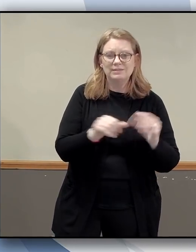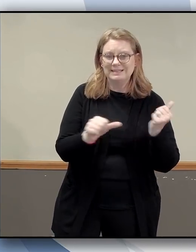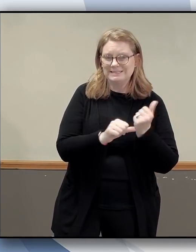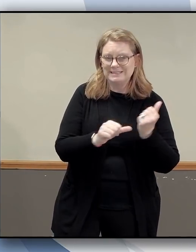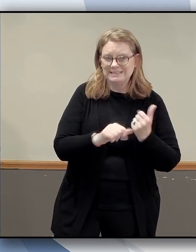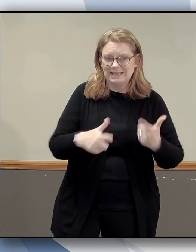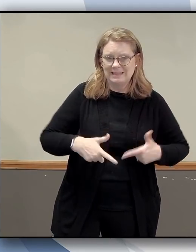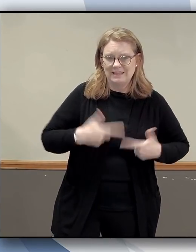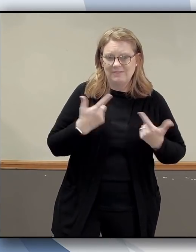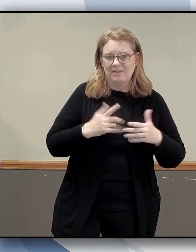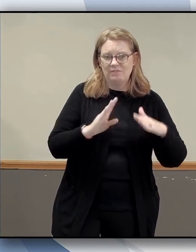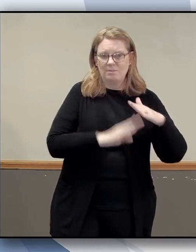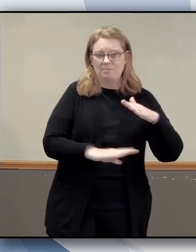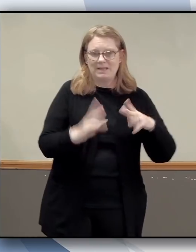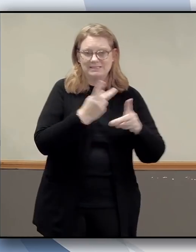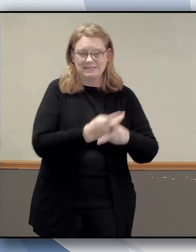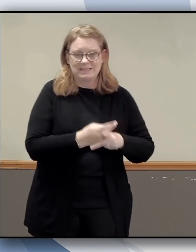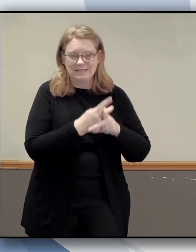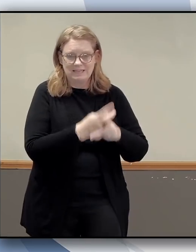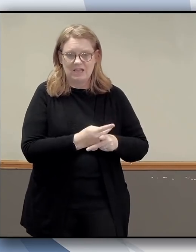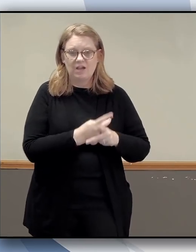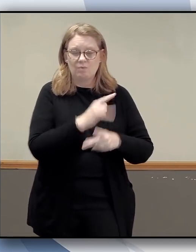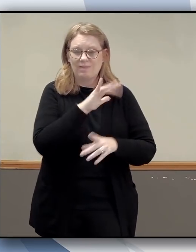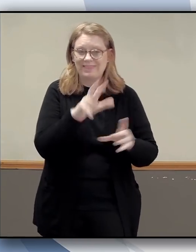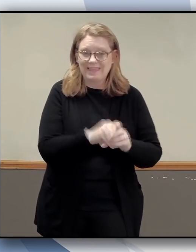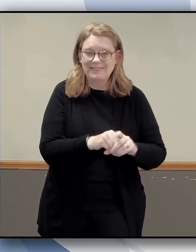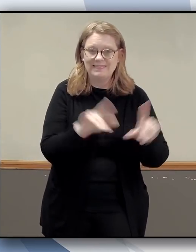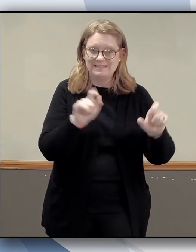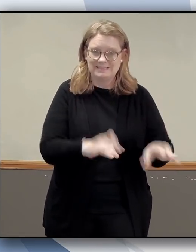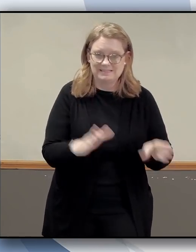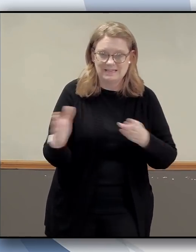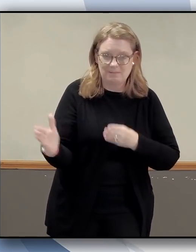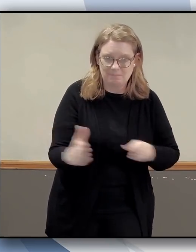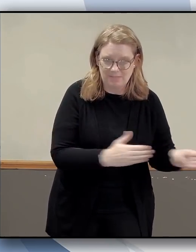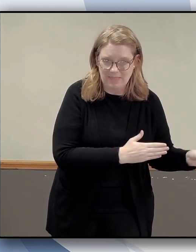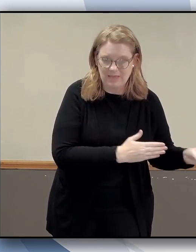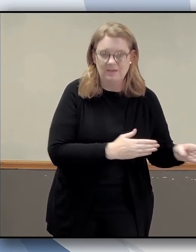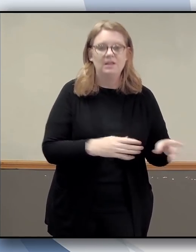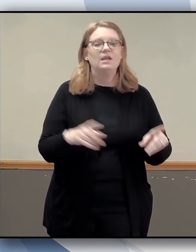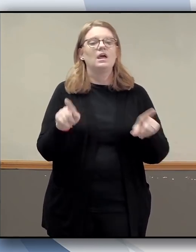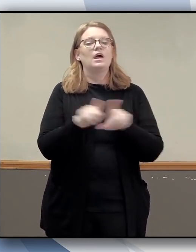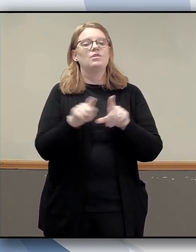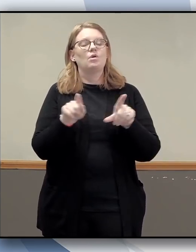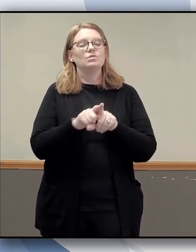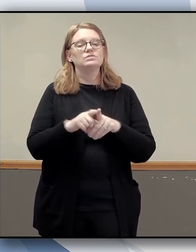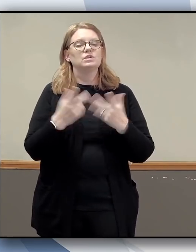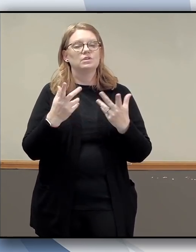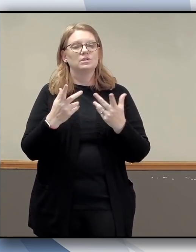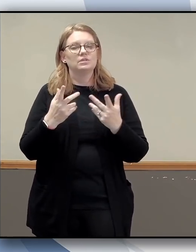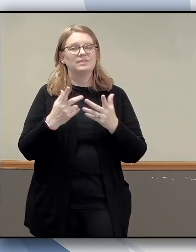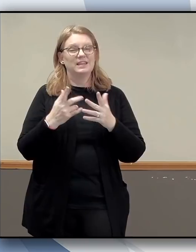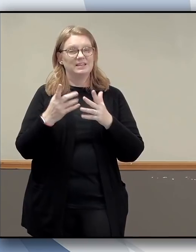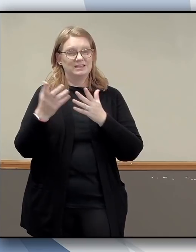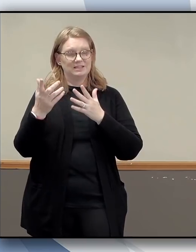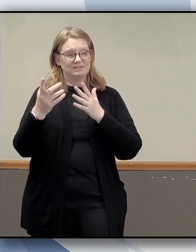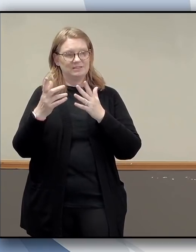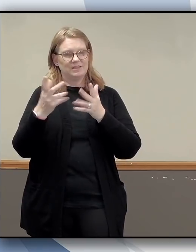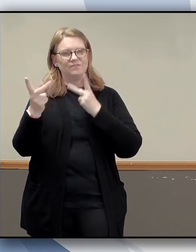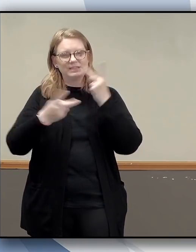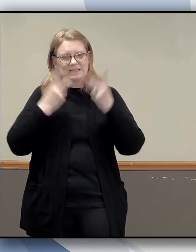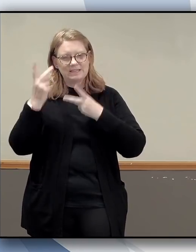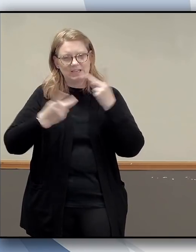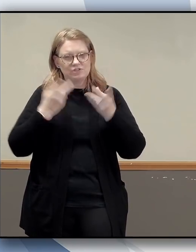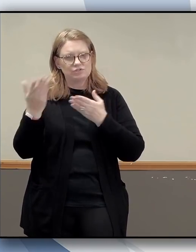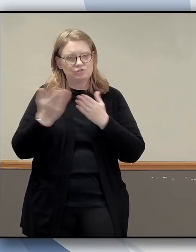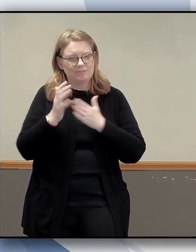care facilities within the robust testing plan and the associated visitation service guidelines.